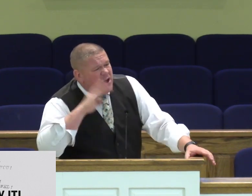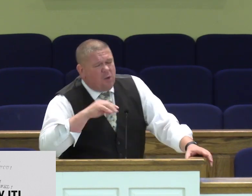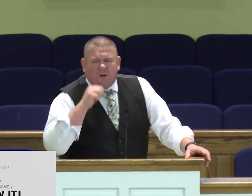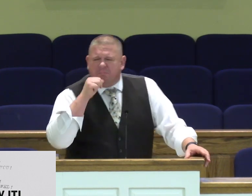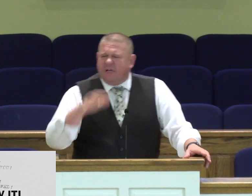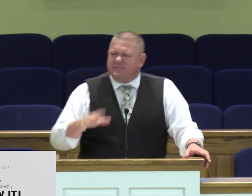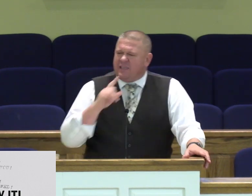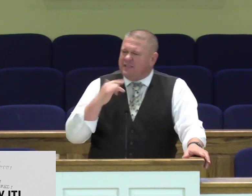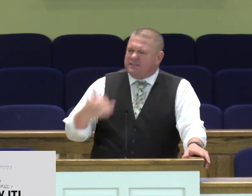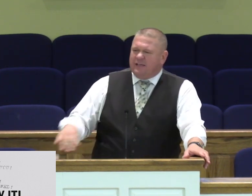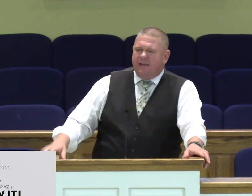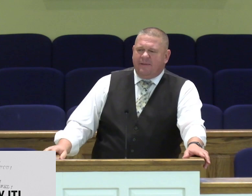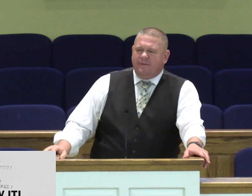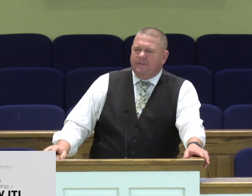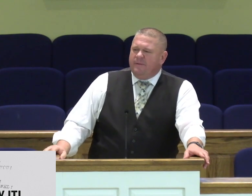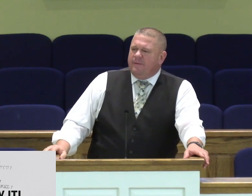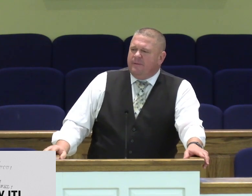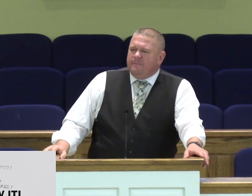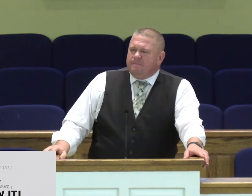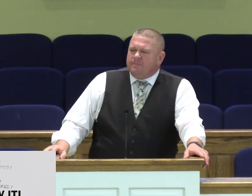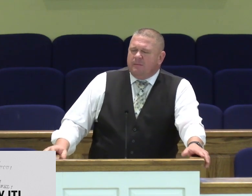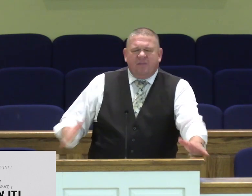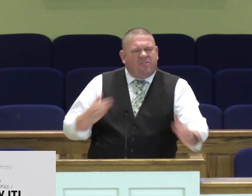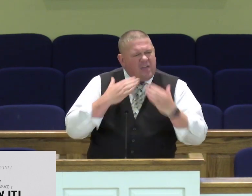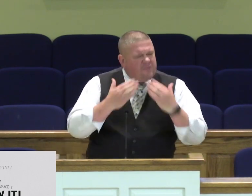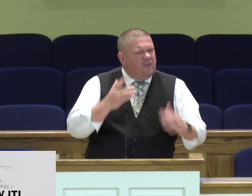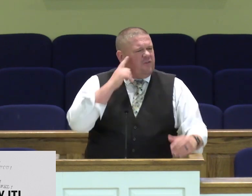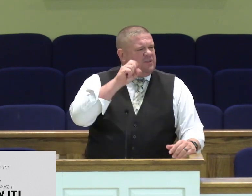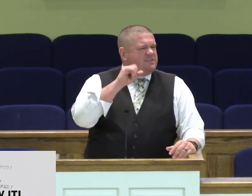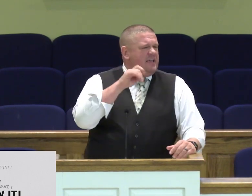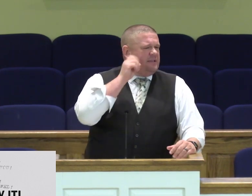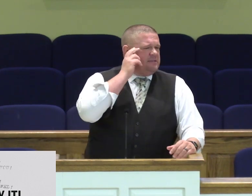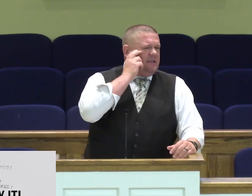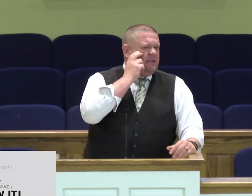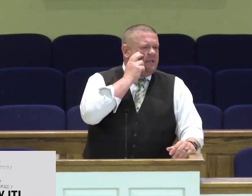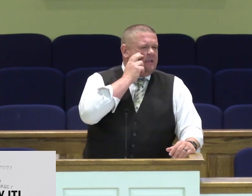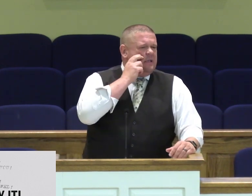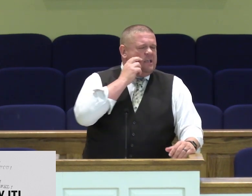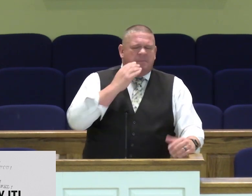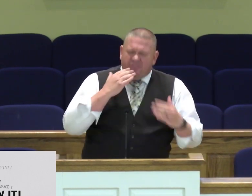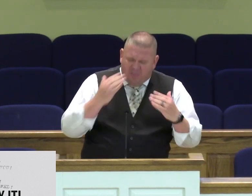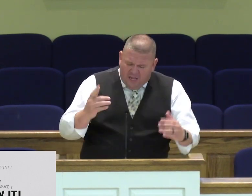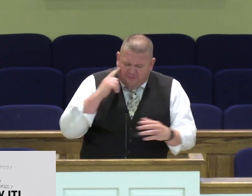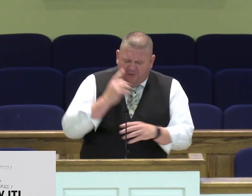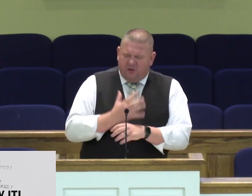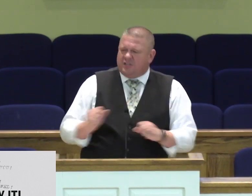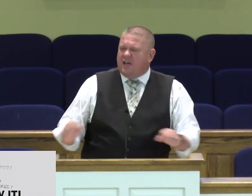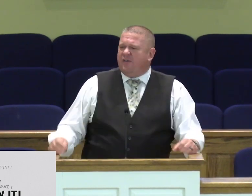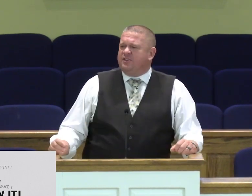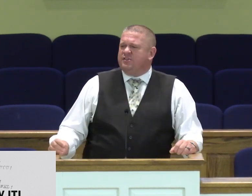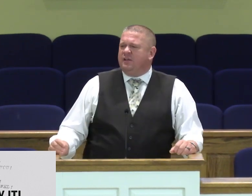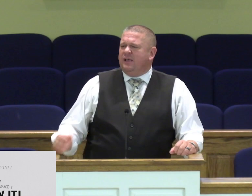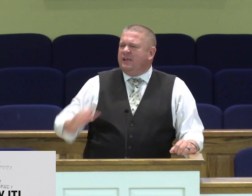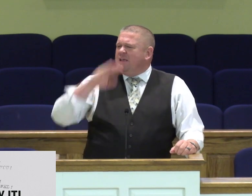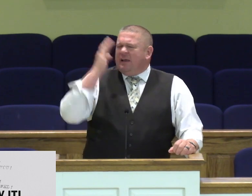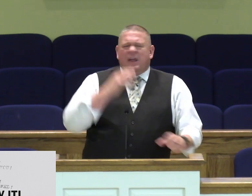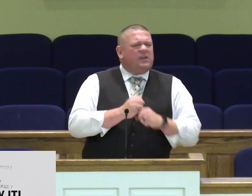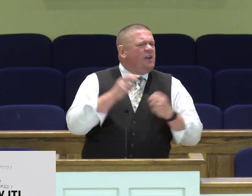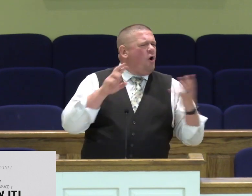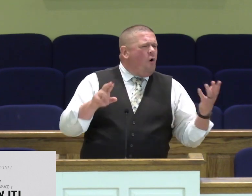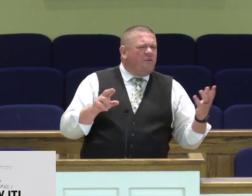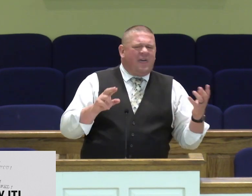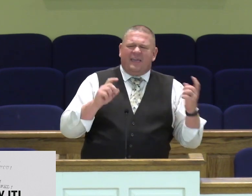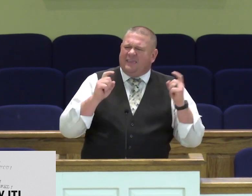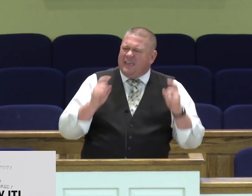family of God, what a blessing that is tonight. Be thankful for the saints. Be thankful for your salvation. Never